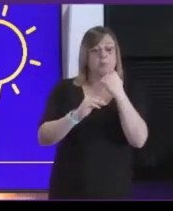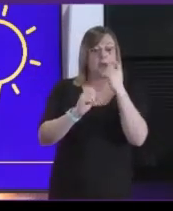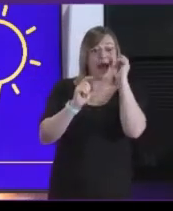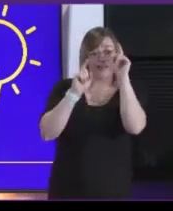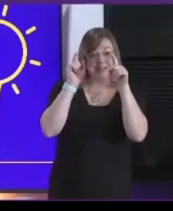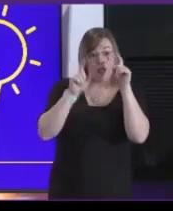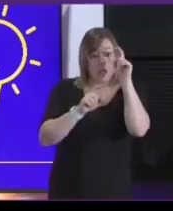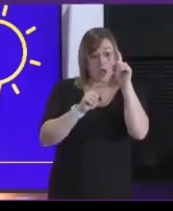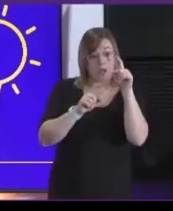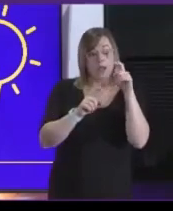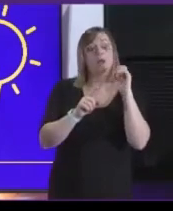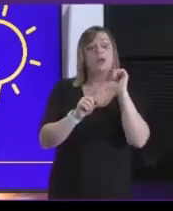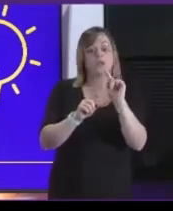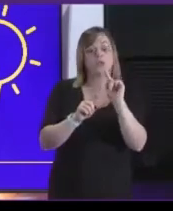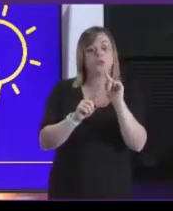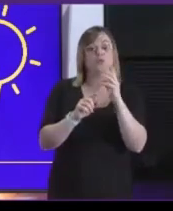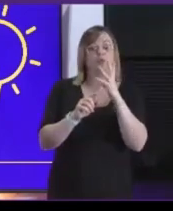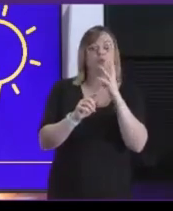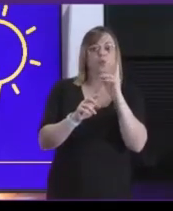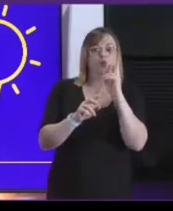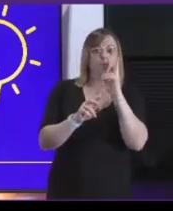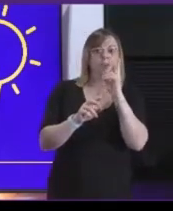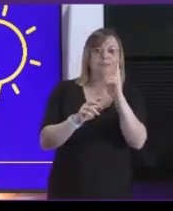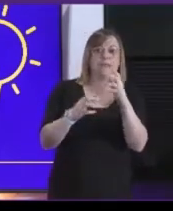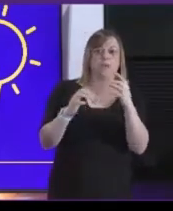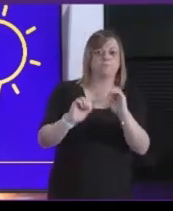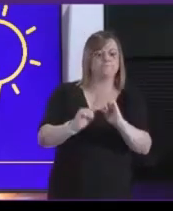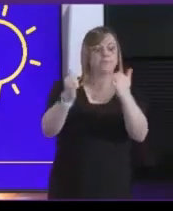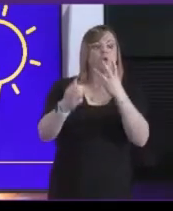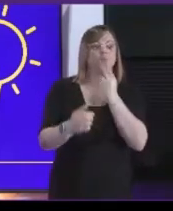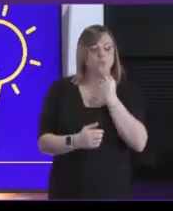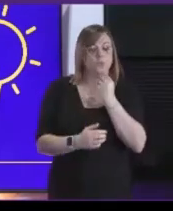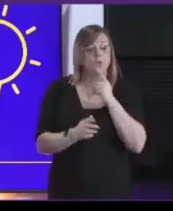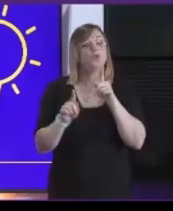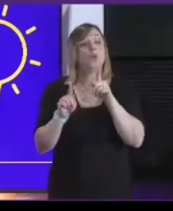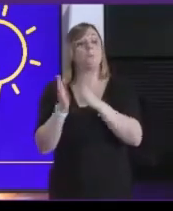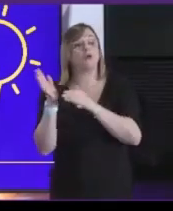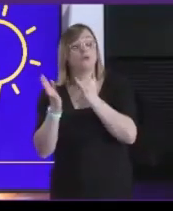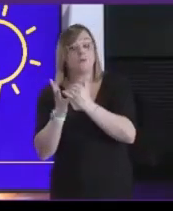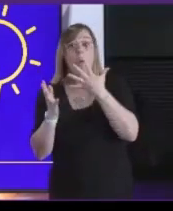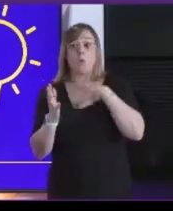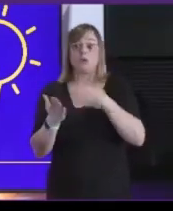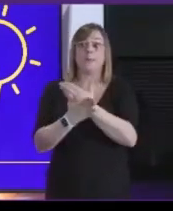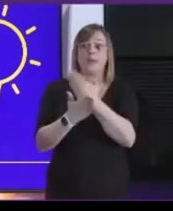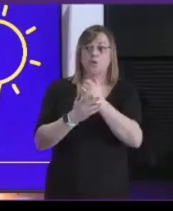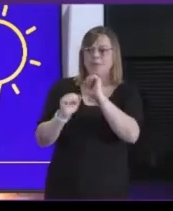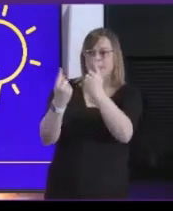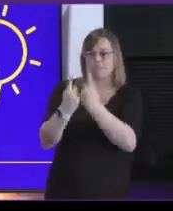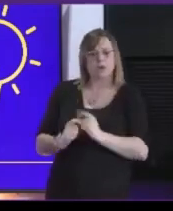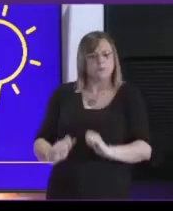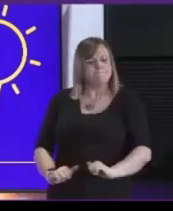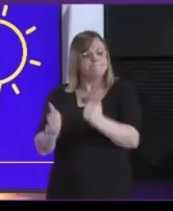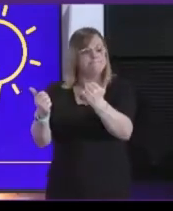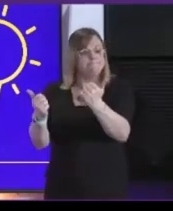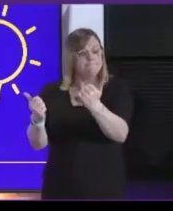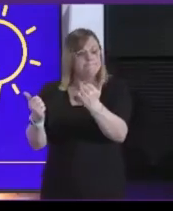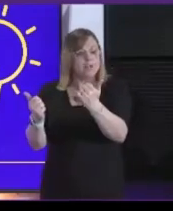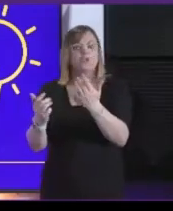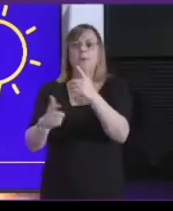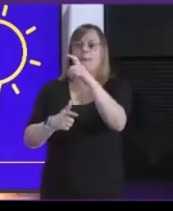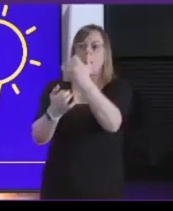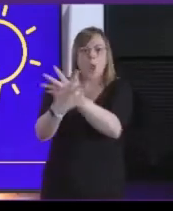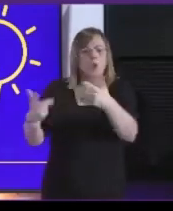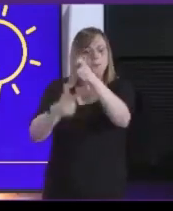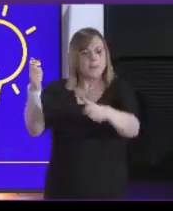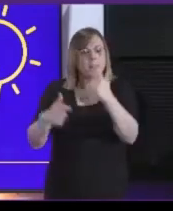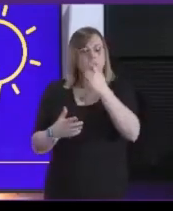to maximize the foreseeable use. So of course Microsoft wants to maximize the foreseeable use of their products, and we are introducing also a